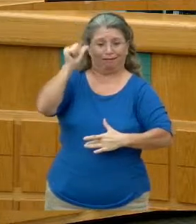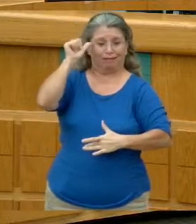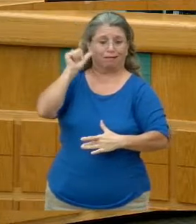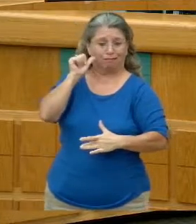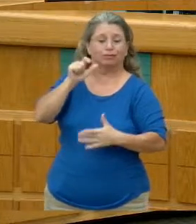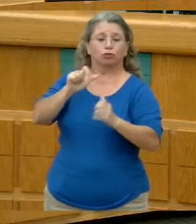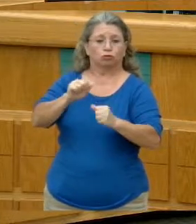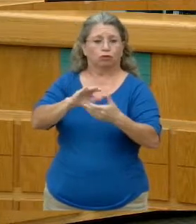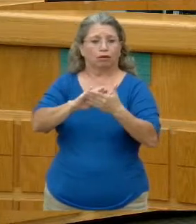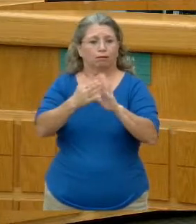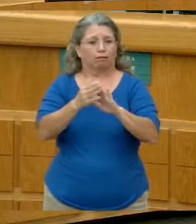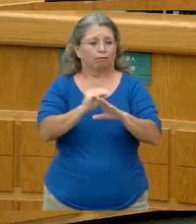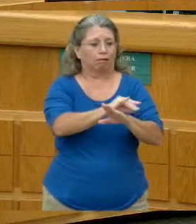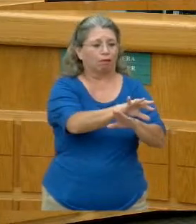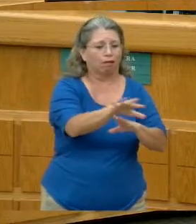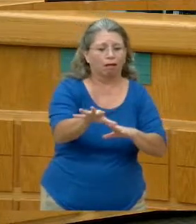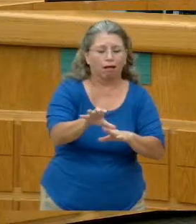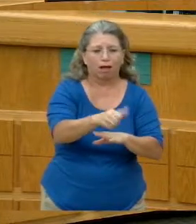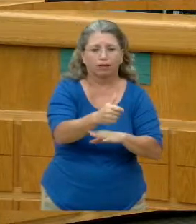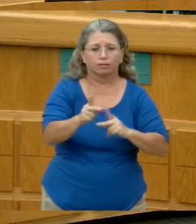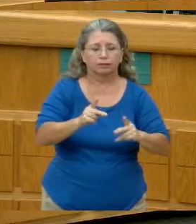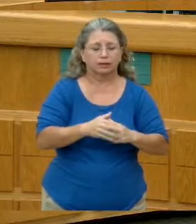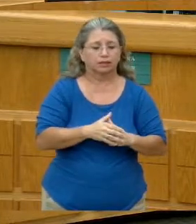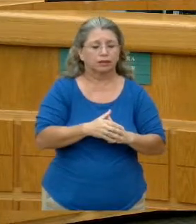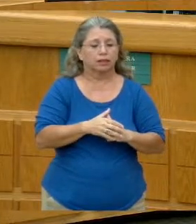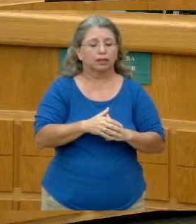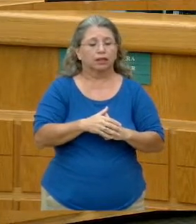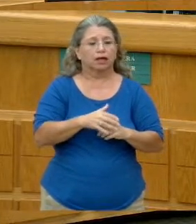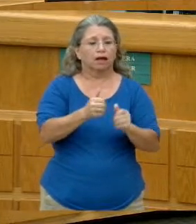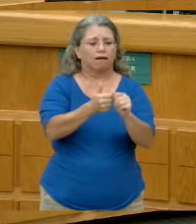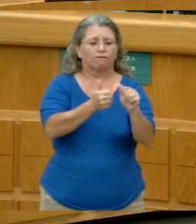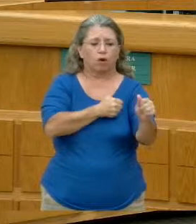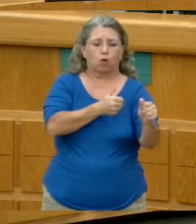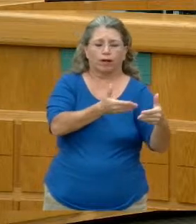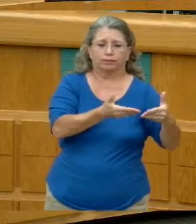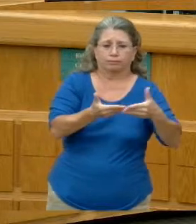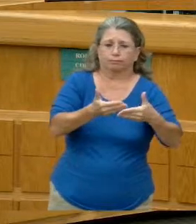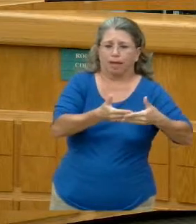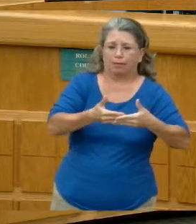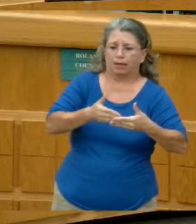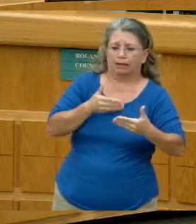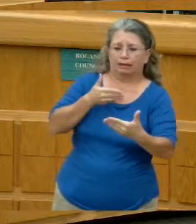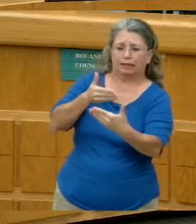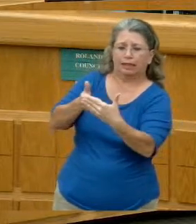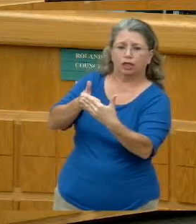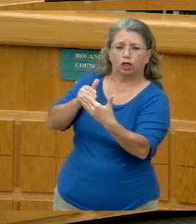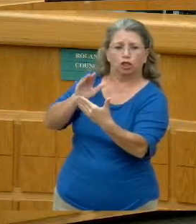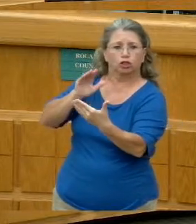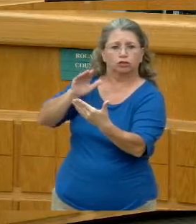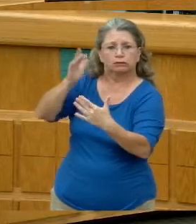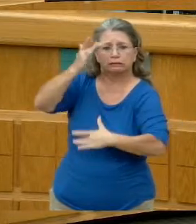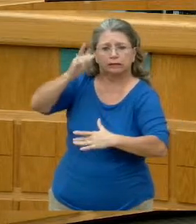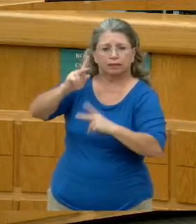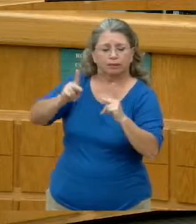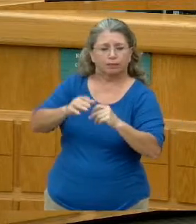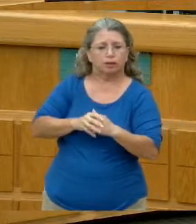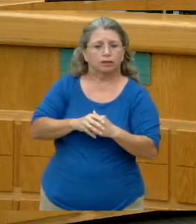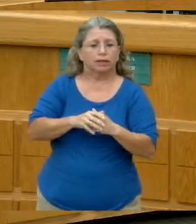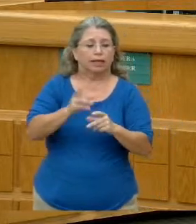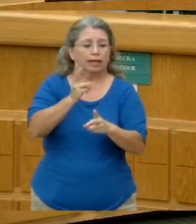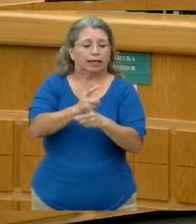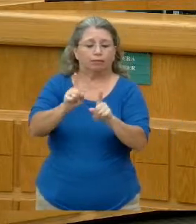Avoid being near sick people, especially with your baby. Physically distance yourself from others in case somebody sneezes, your